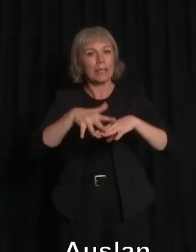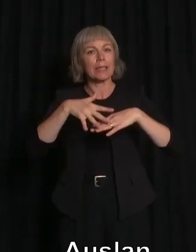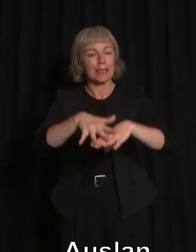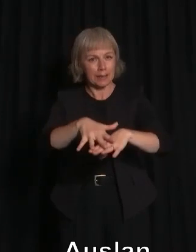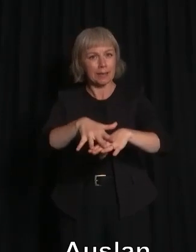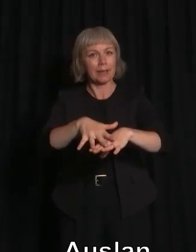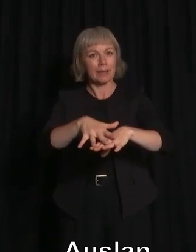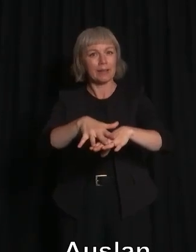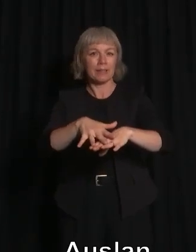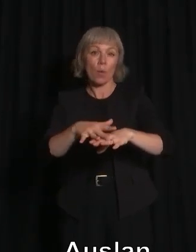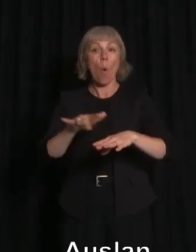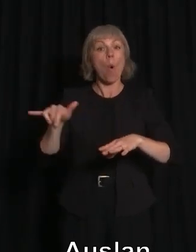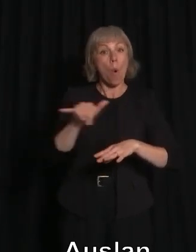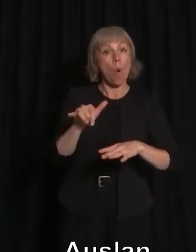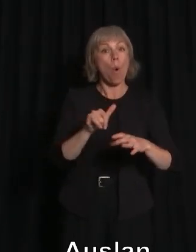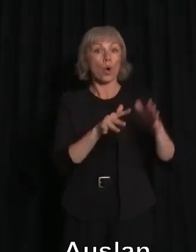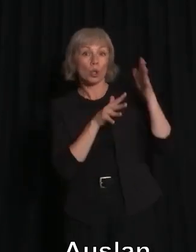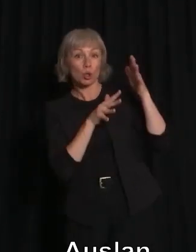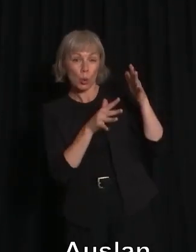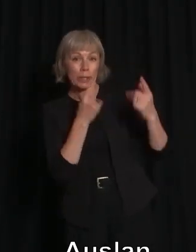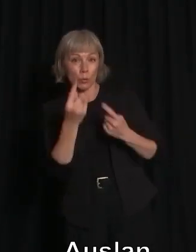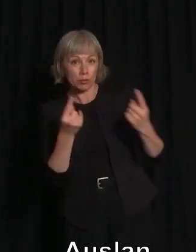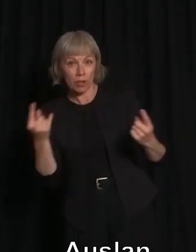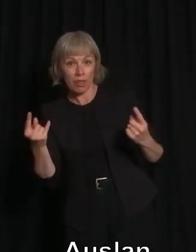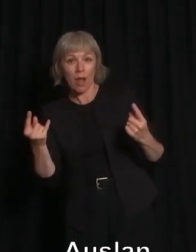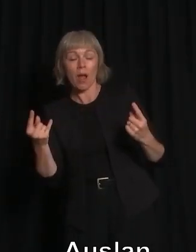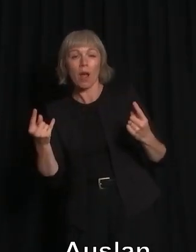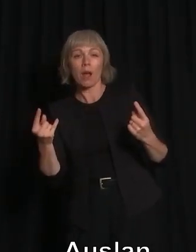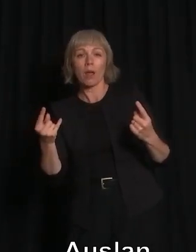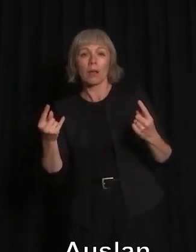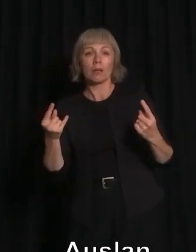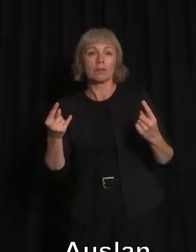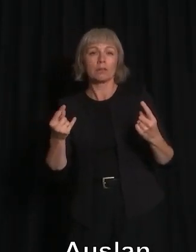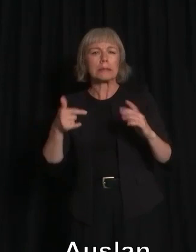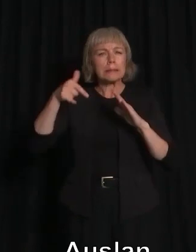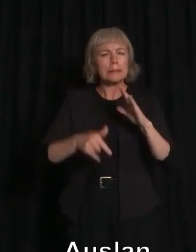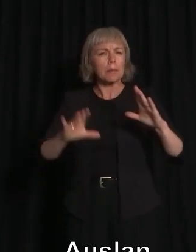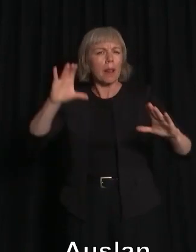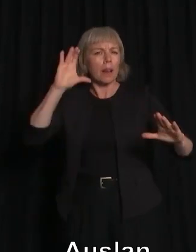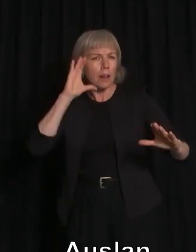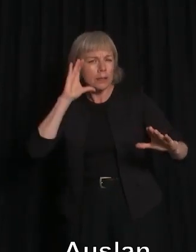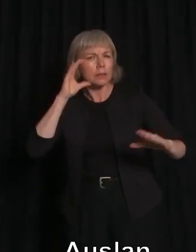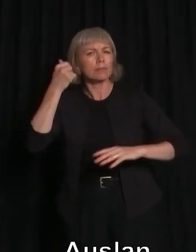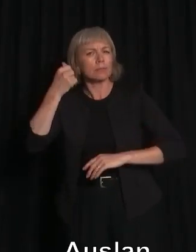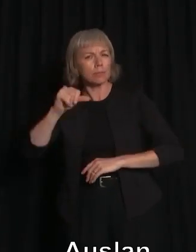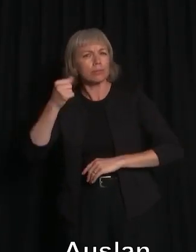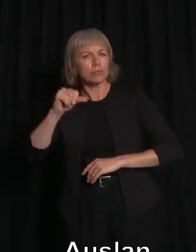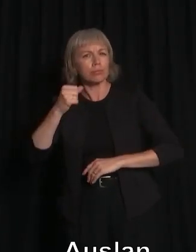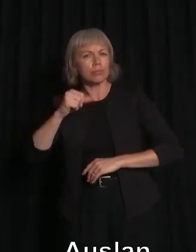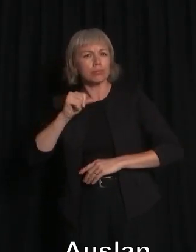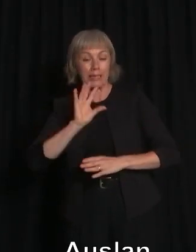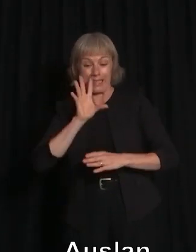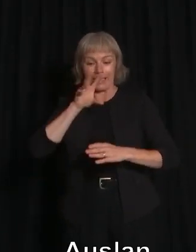jujarling, or talking, and dadiri, or deep listening, as method and